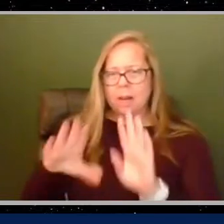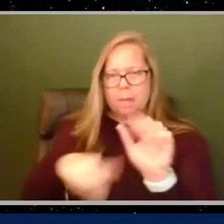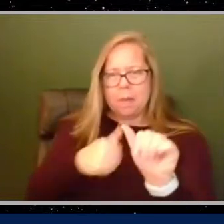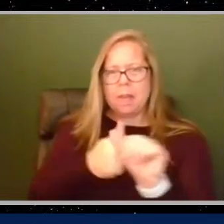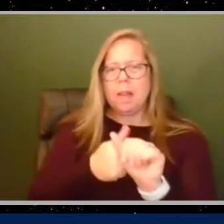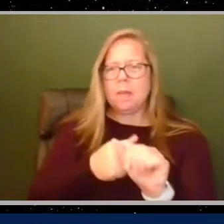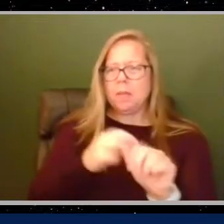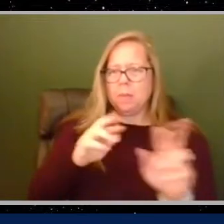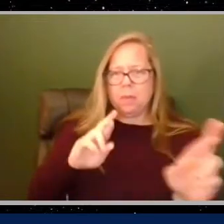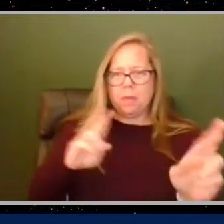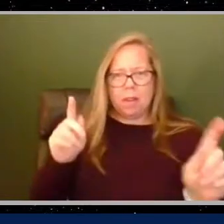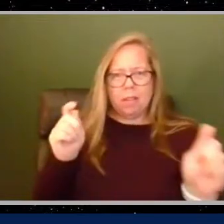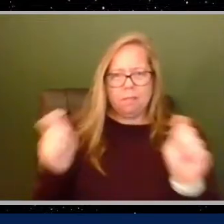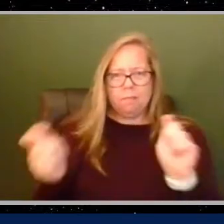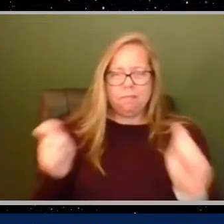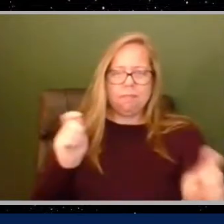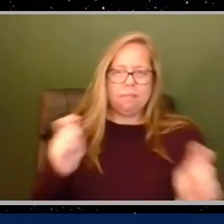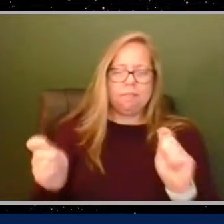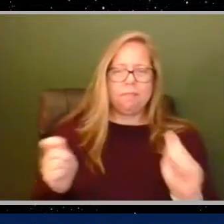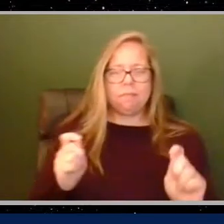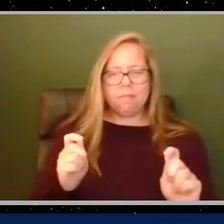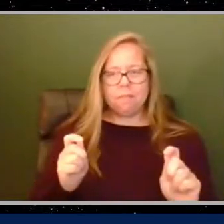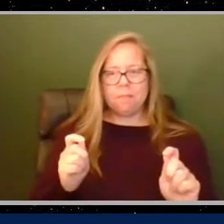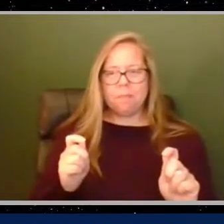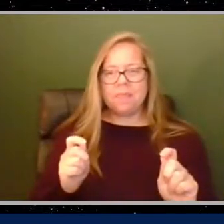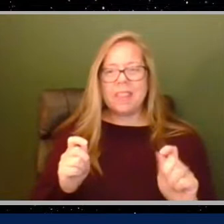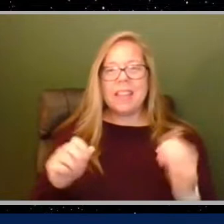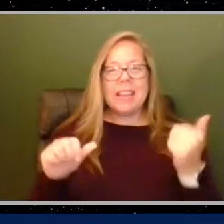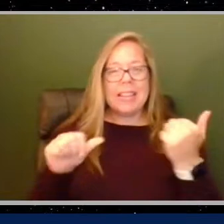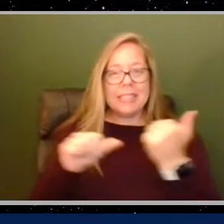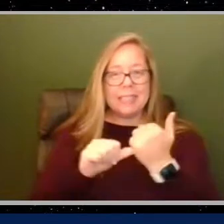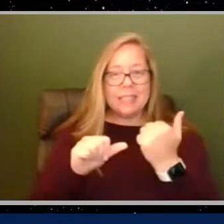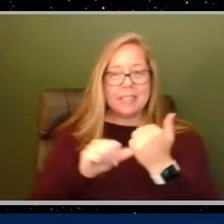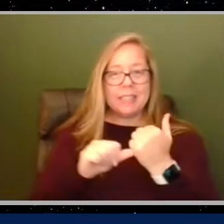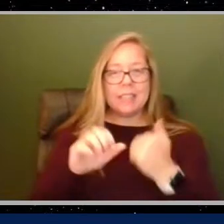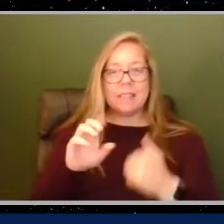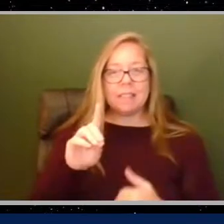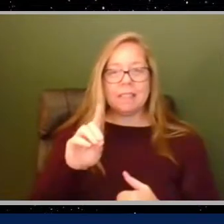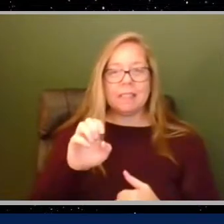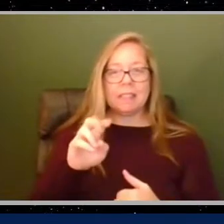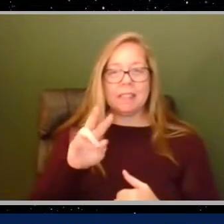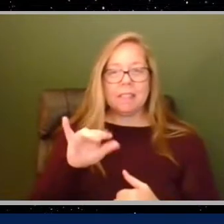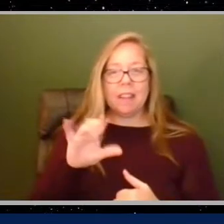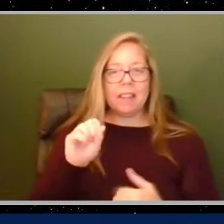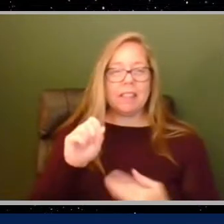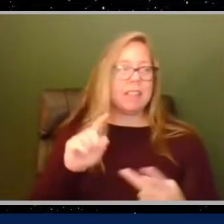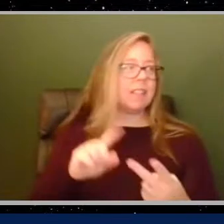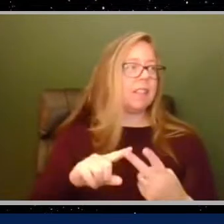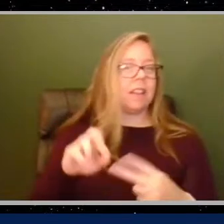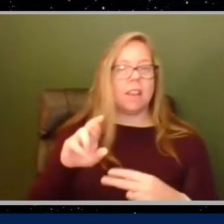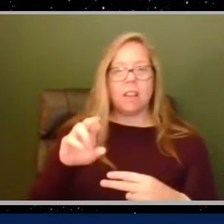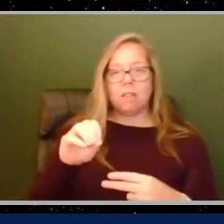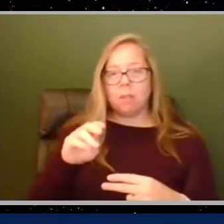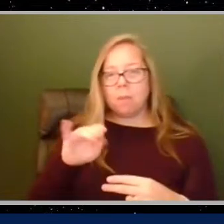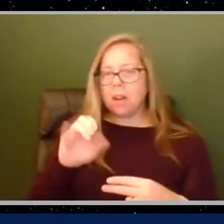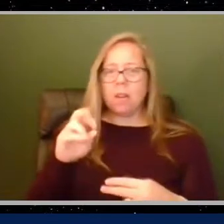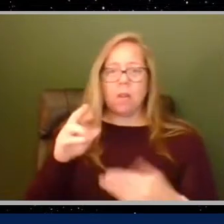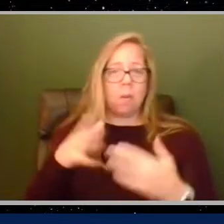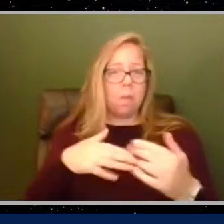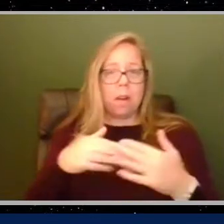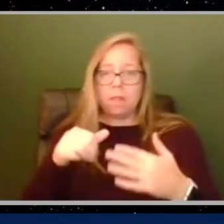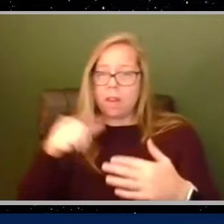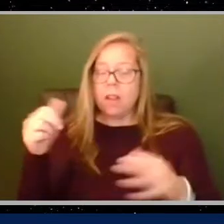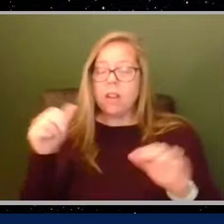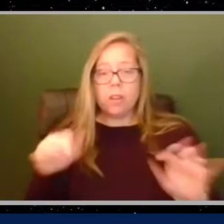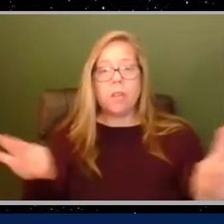adjust for that. And I think assistive devices, robotic or otherwise, could be helpful. You